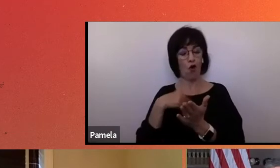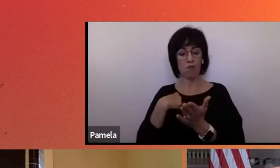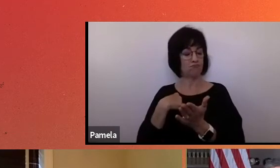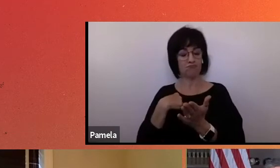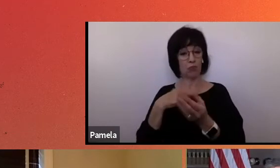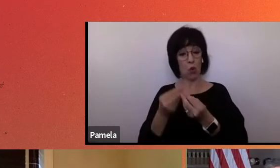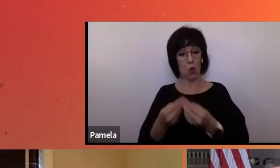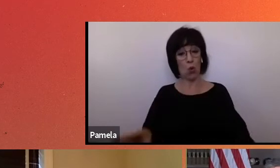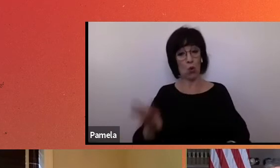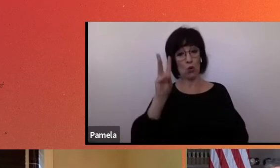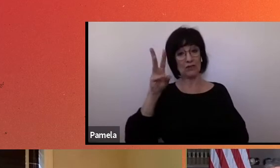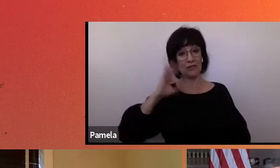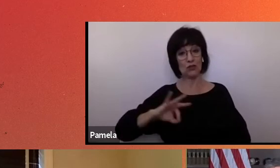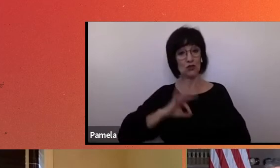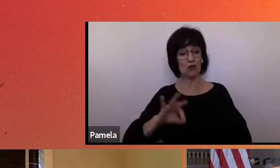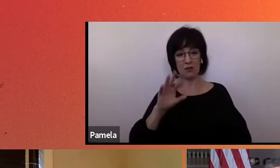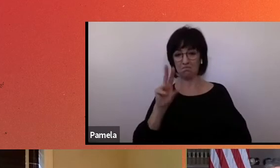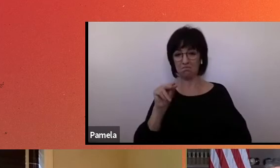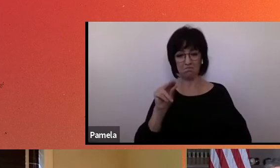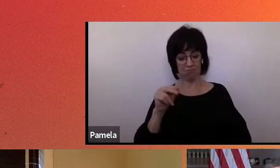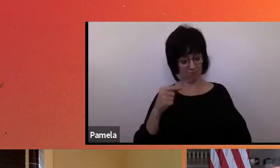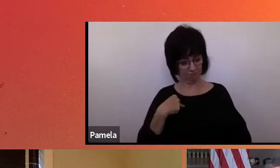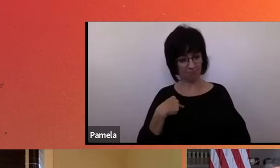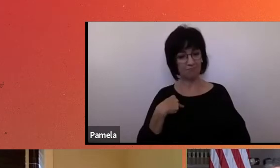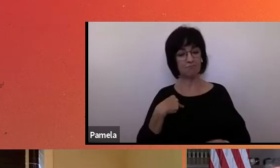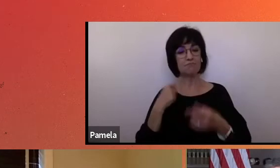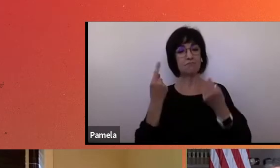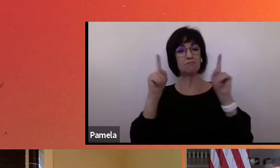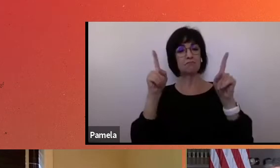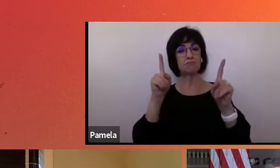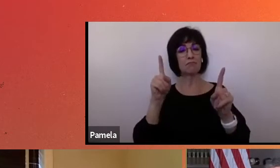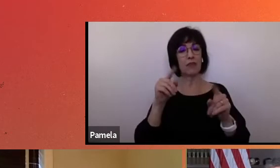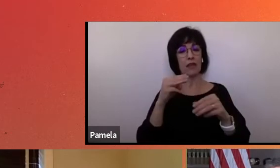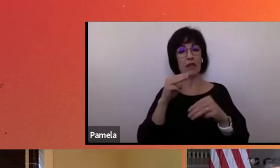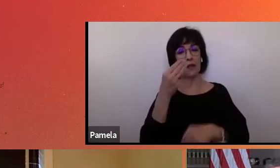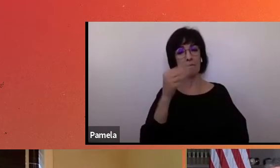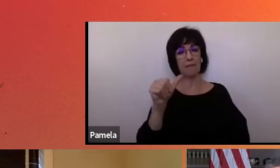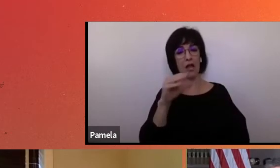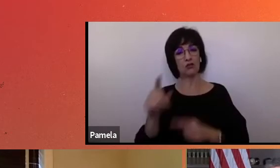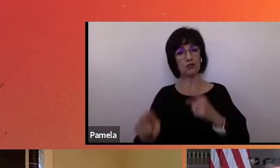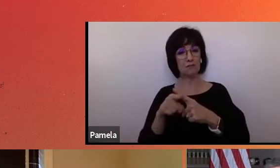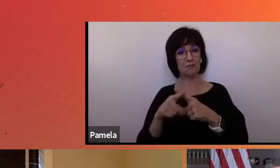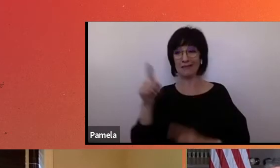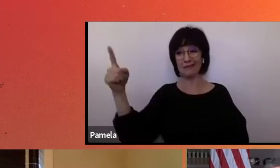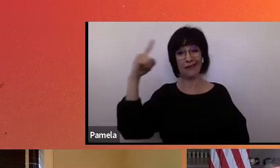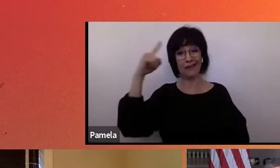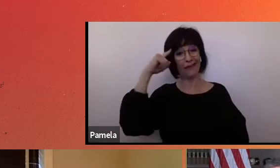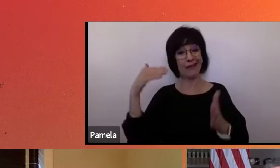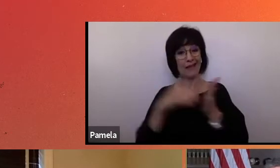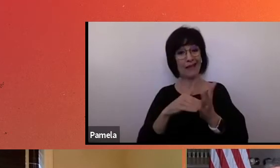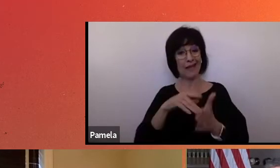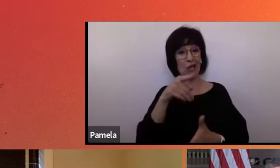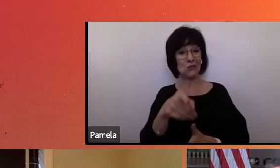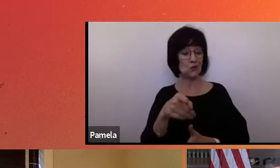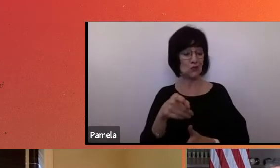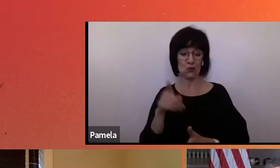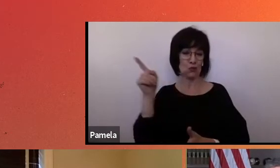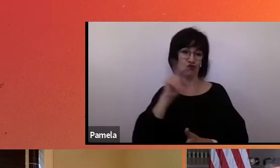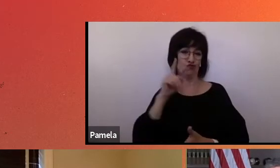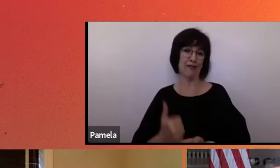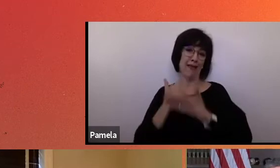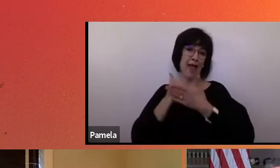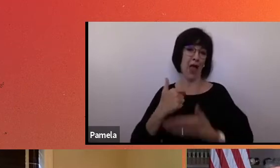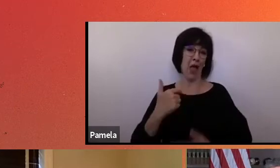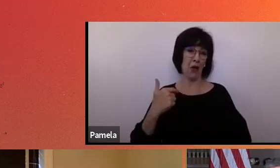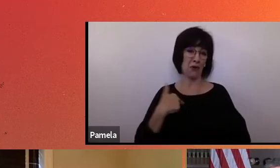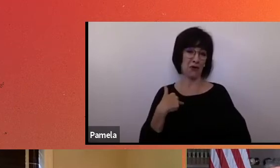actually got master's plus 30 at the same time. So when, you know, people think they're doing something against you, they are actually helping you in a way. So I just look at my life